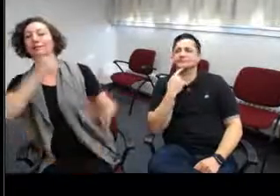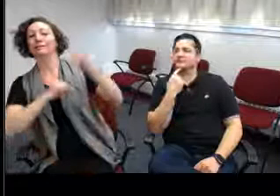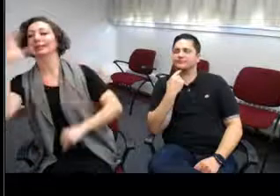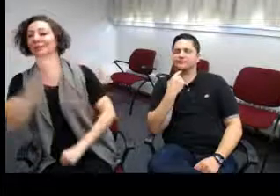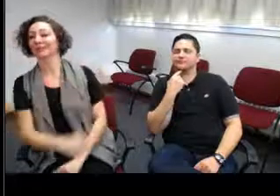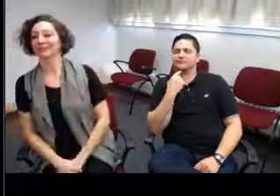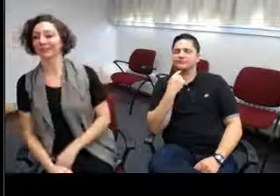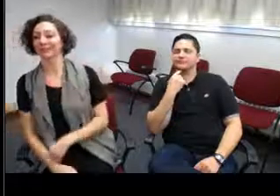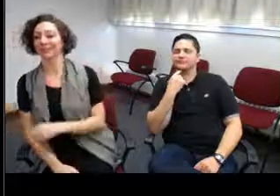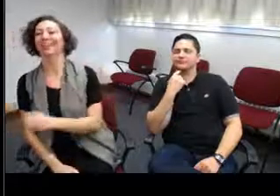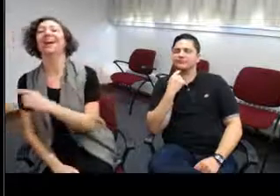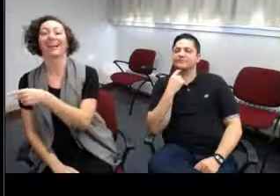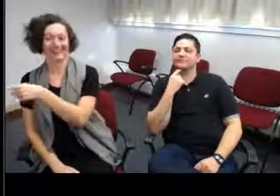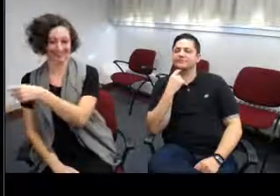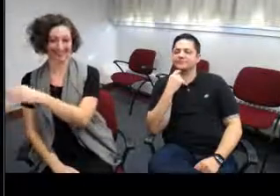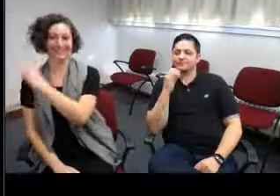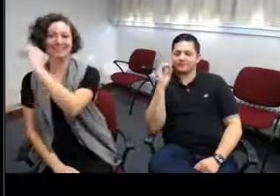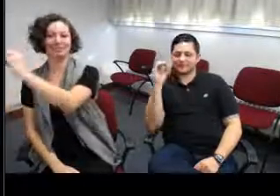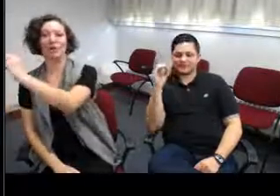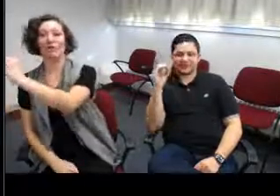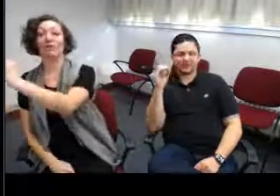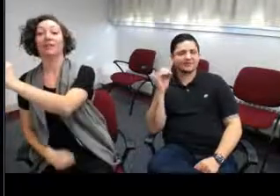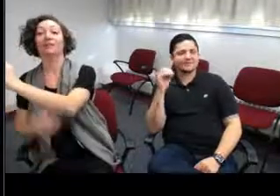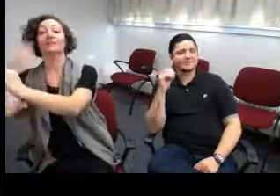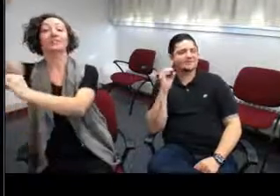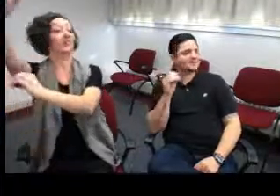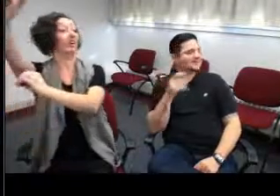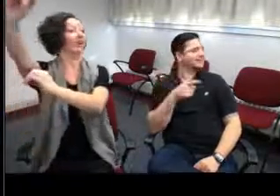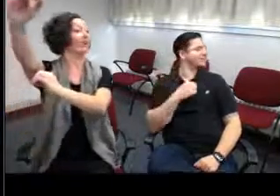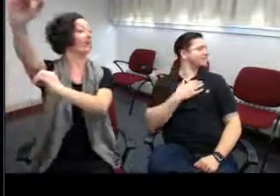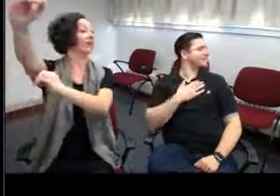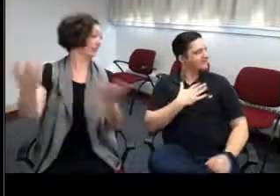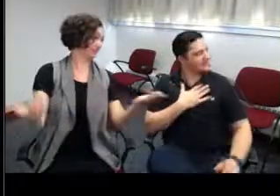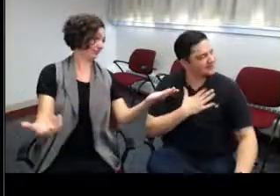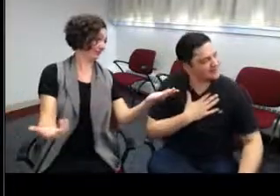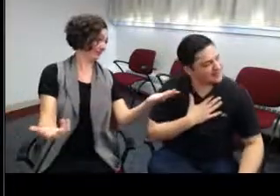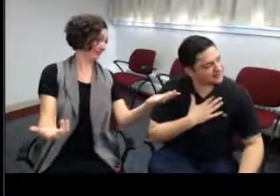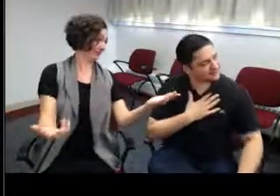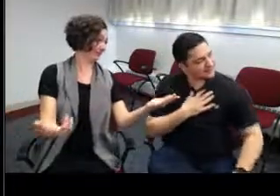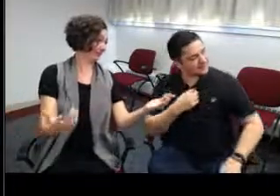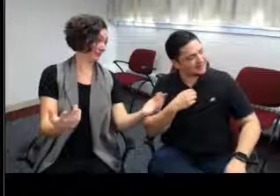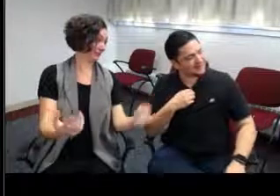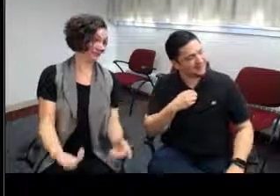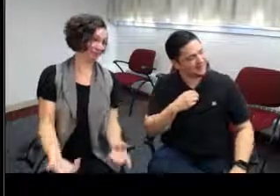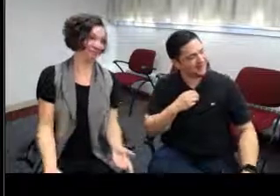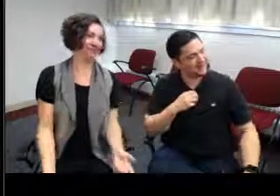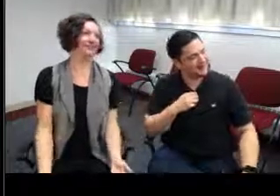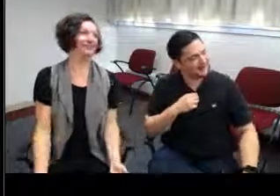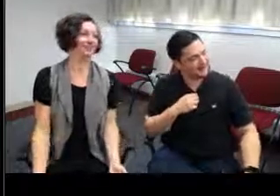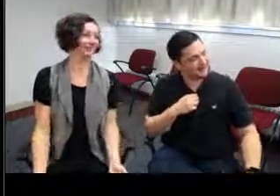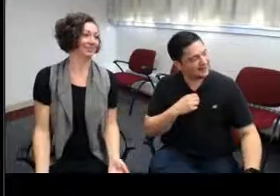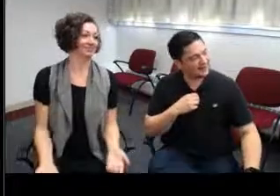individuals? You guys want to take a guess? 0, we have someone saying. Oh, another 0 back there, okay.